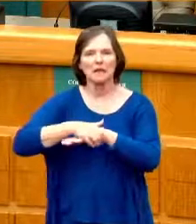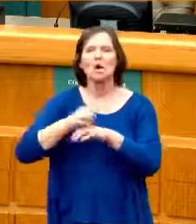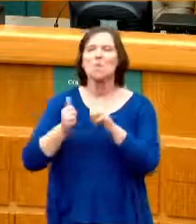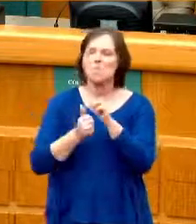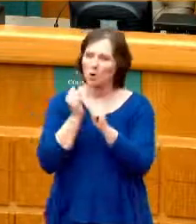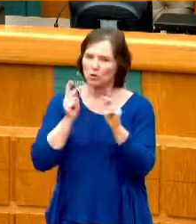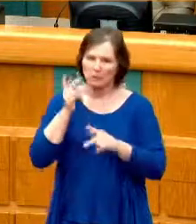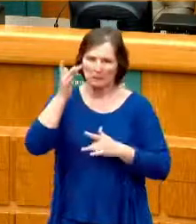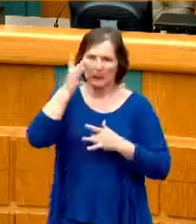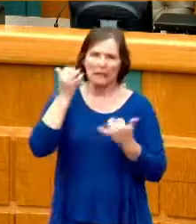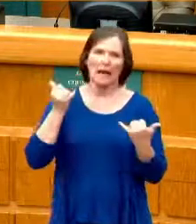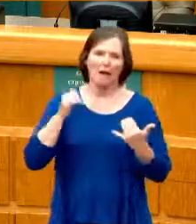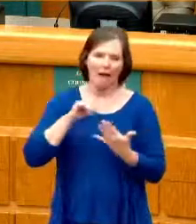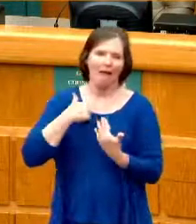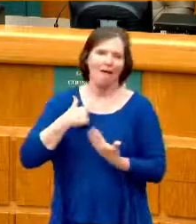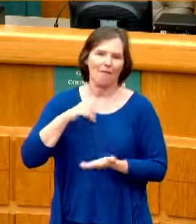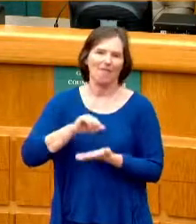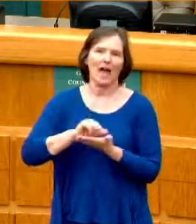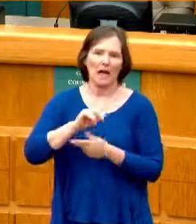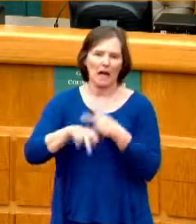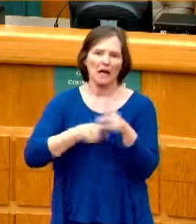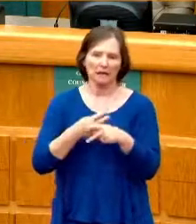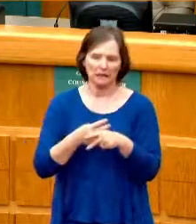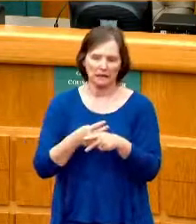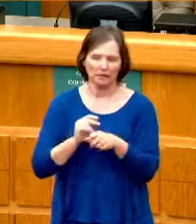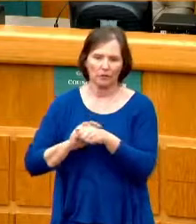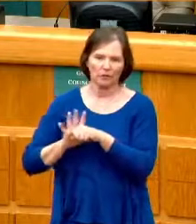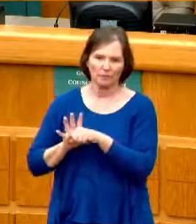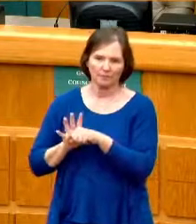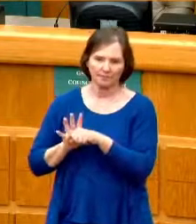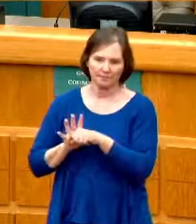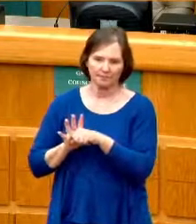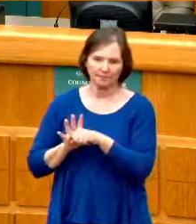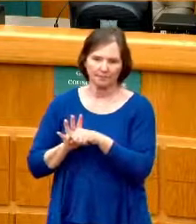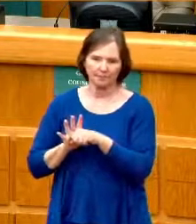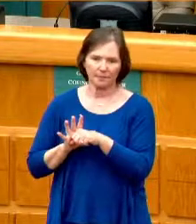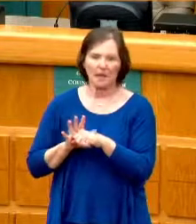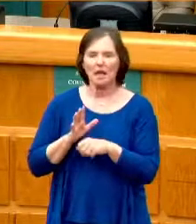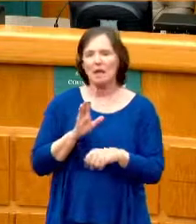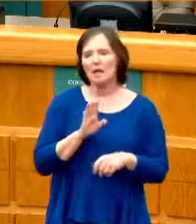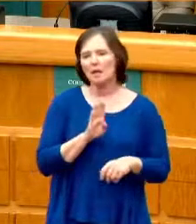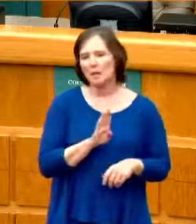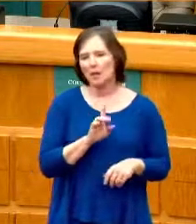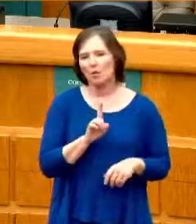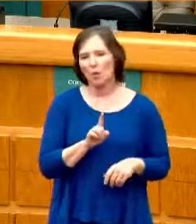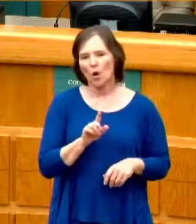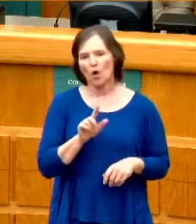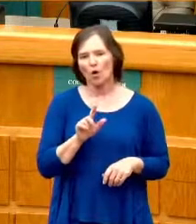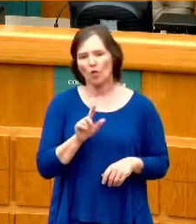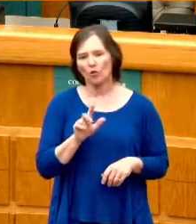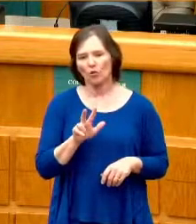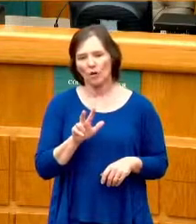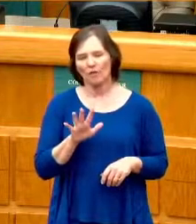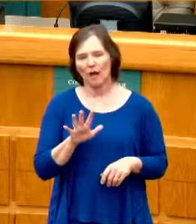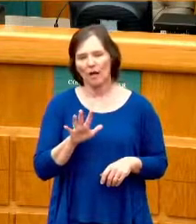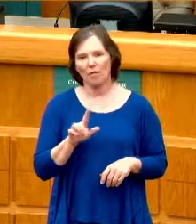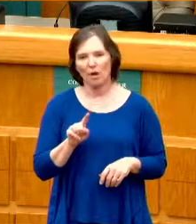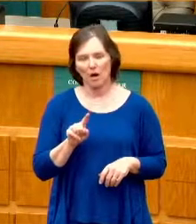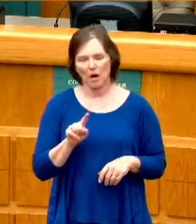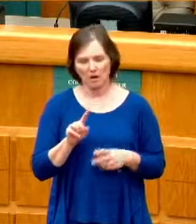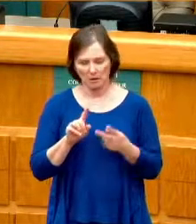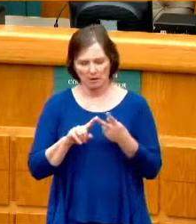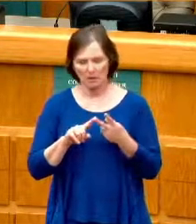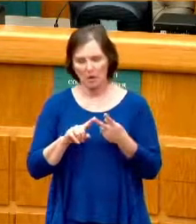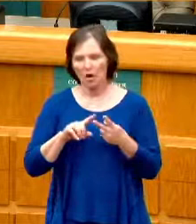of other places. So as far as the B1351, the South African, and the P1, the